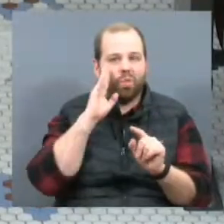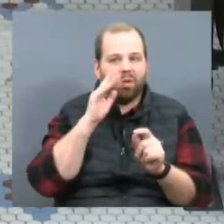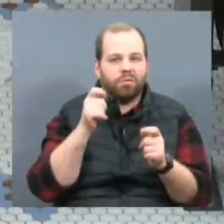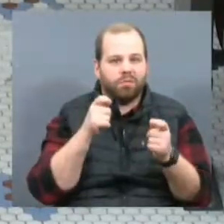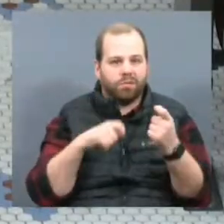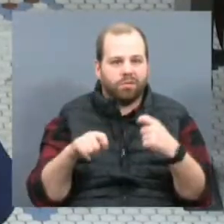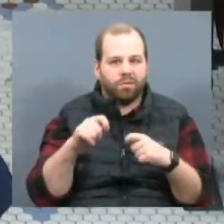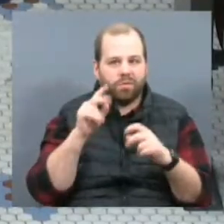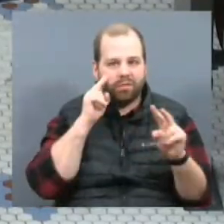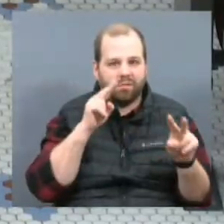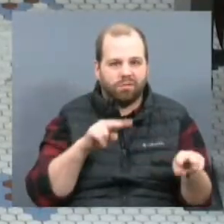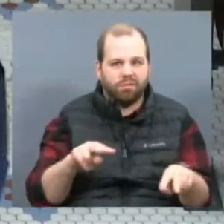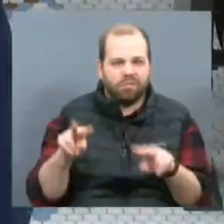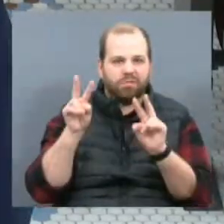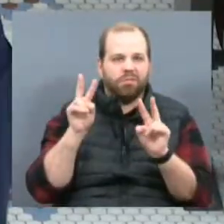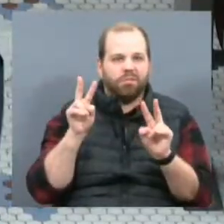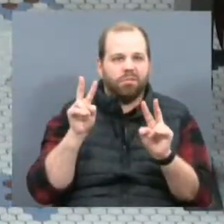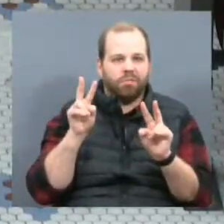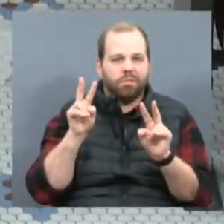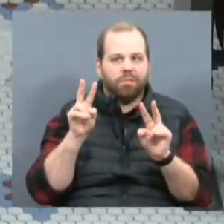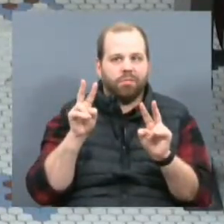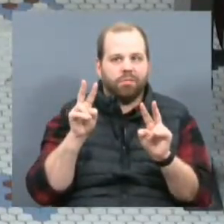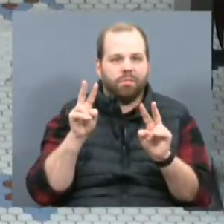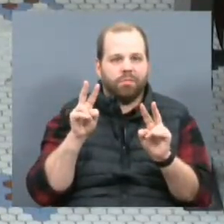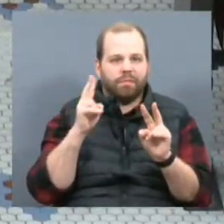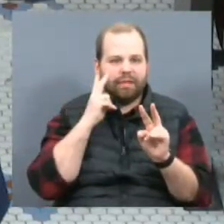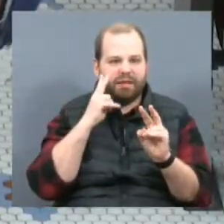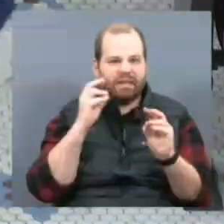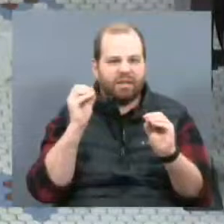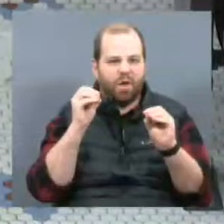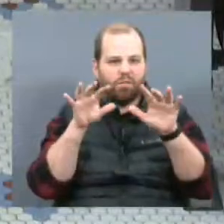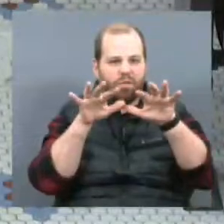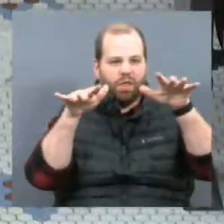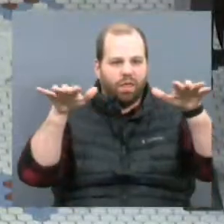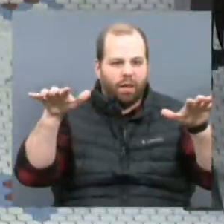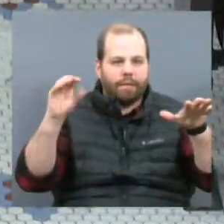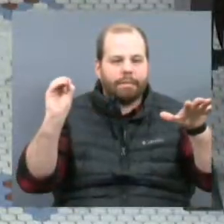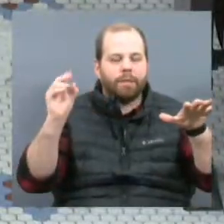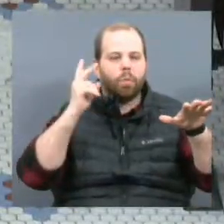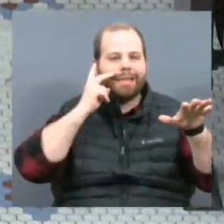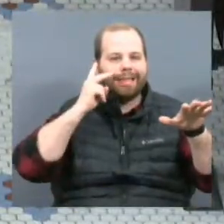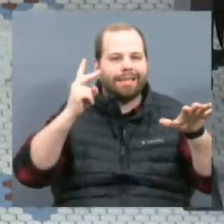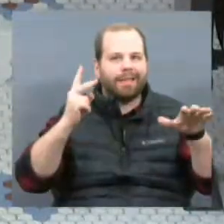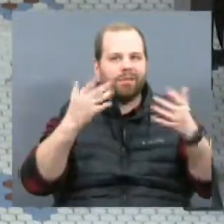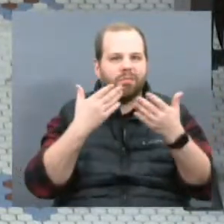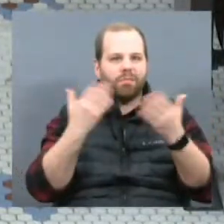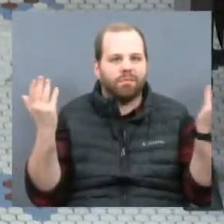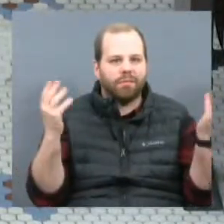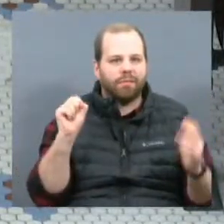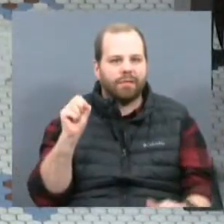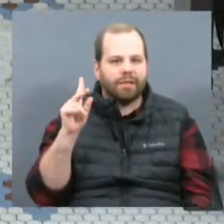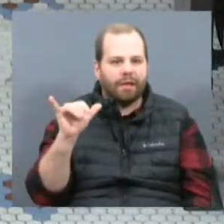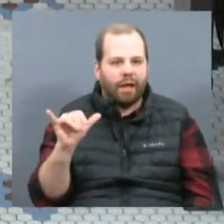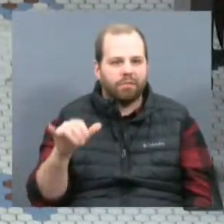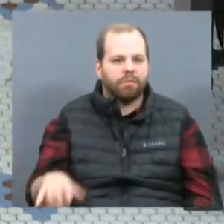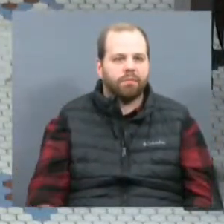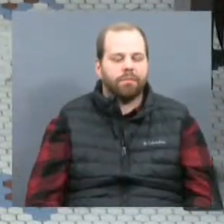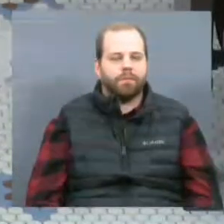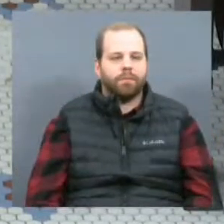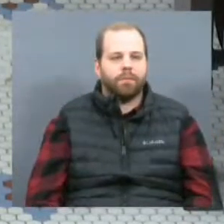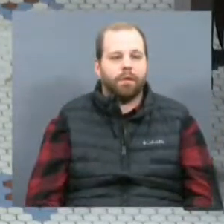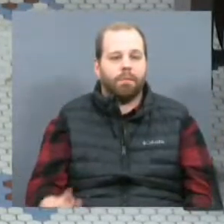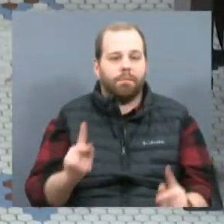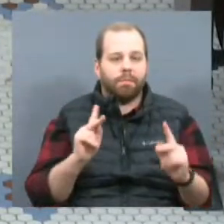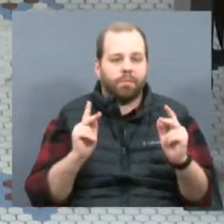up, we're going to see sky. And when people drive right off of Kavanaugh and they